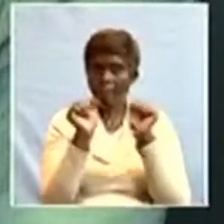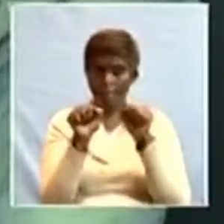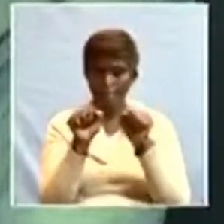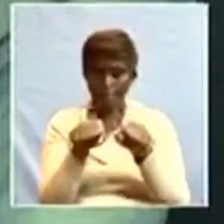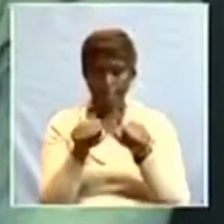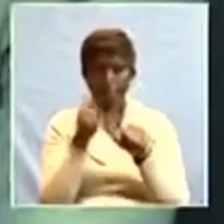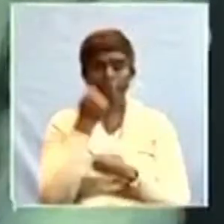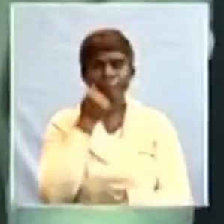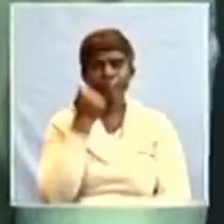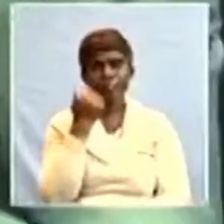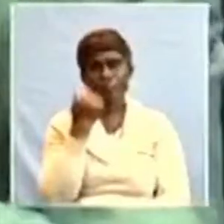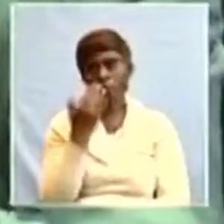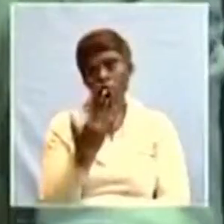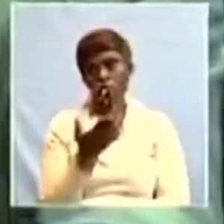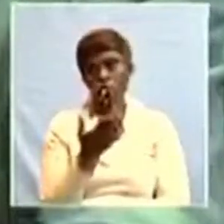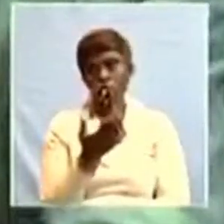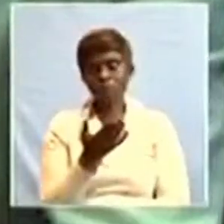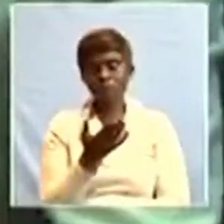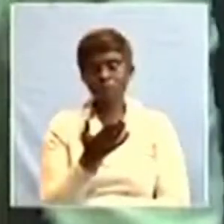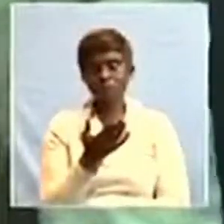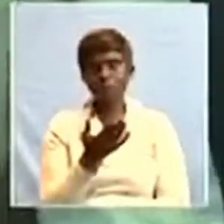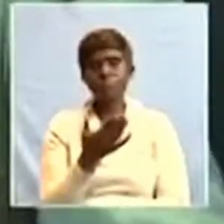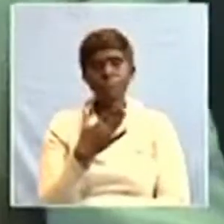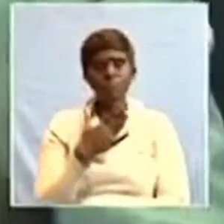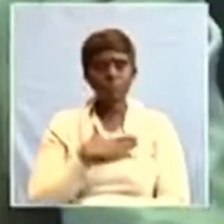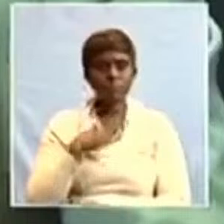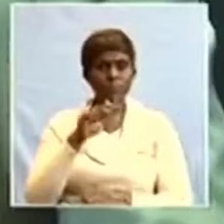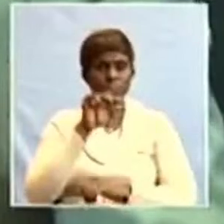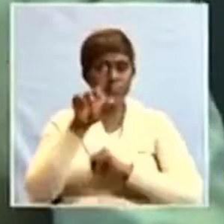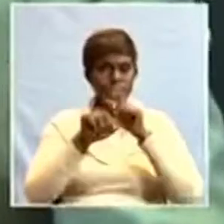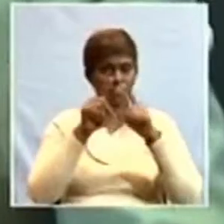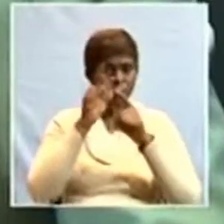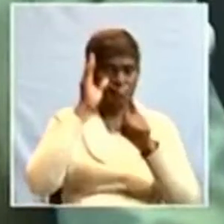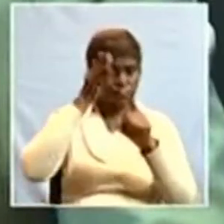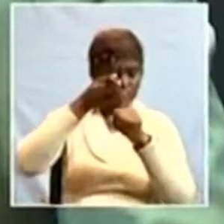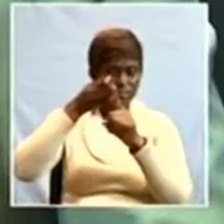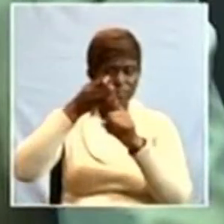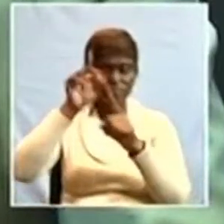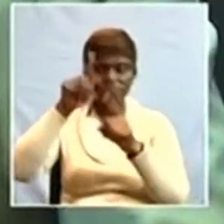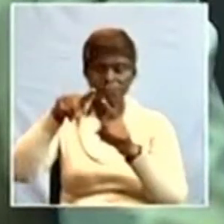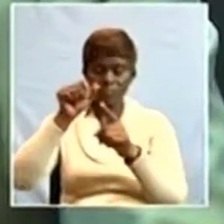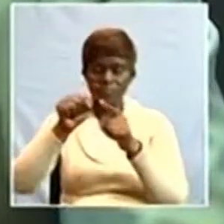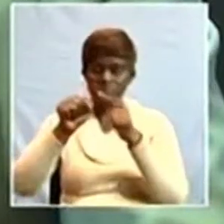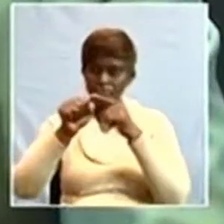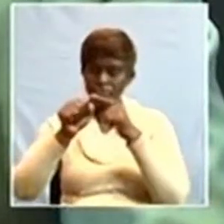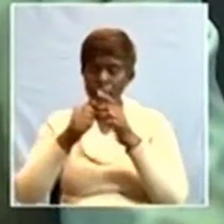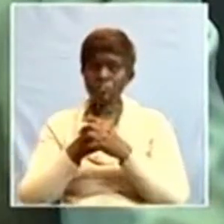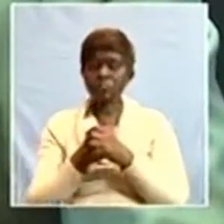eligible households. My question to PS